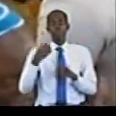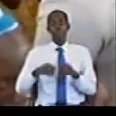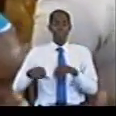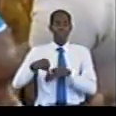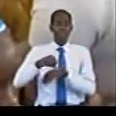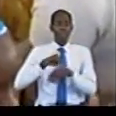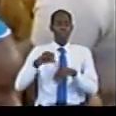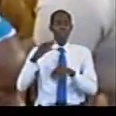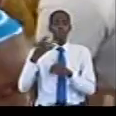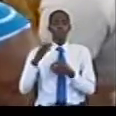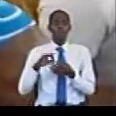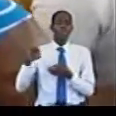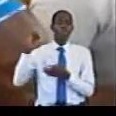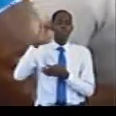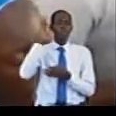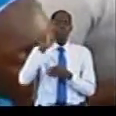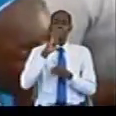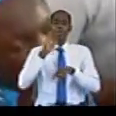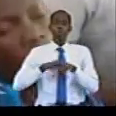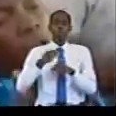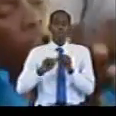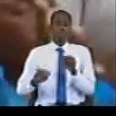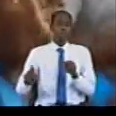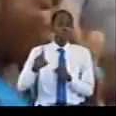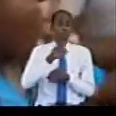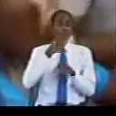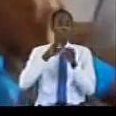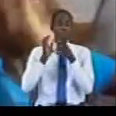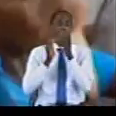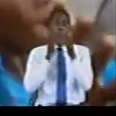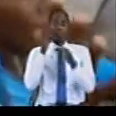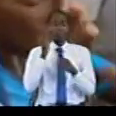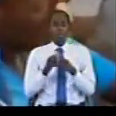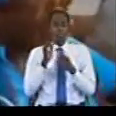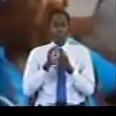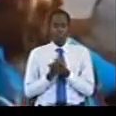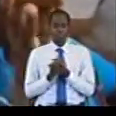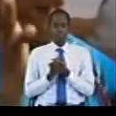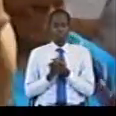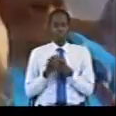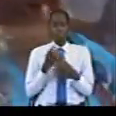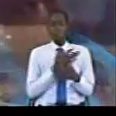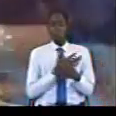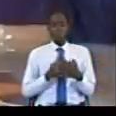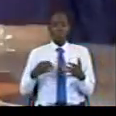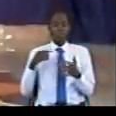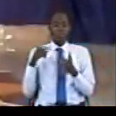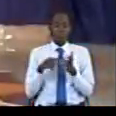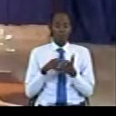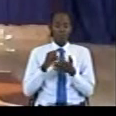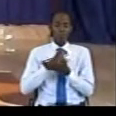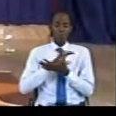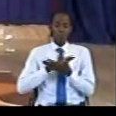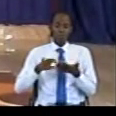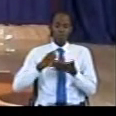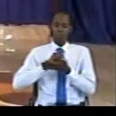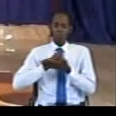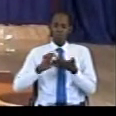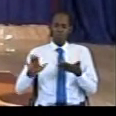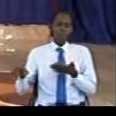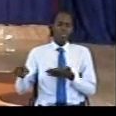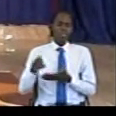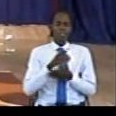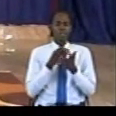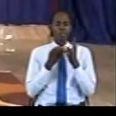the Spirit will be upon everyone in Jesus' name. And this sanctification, sanctify them through thy truth.